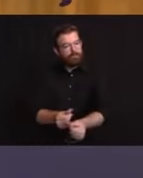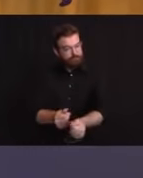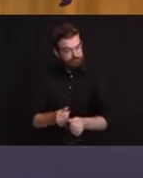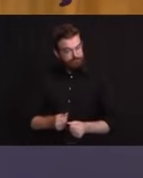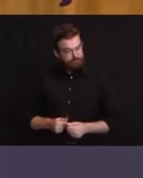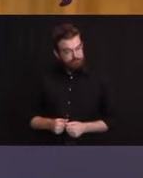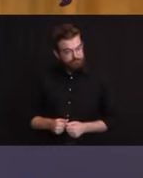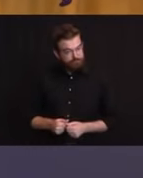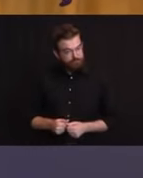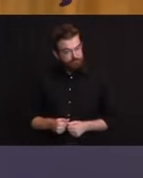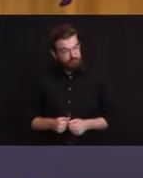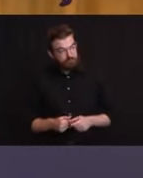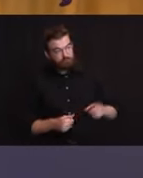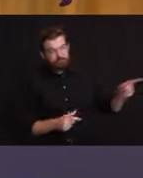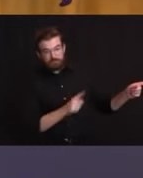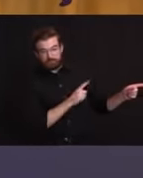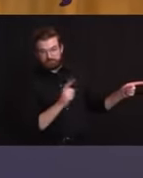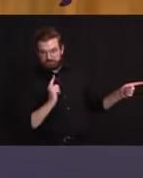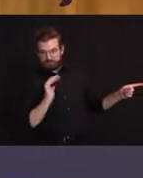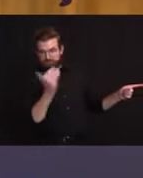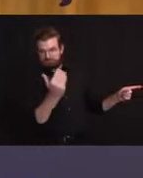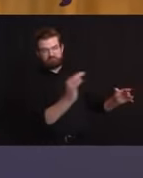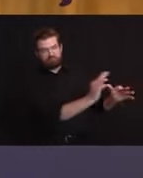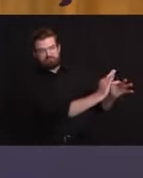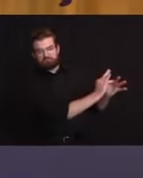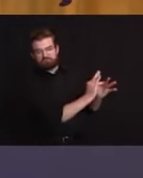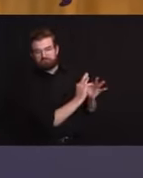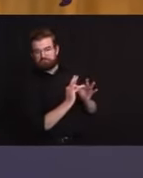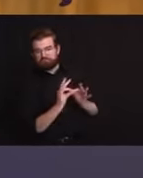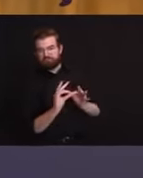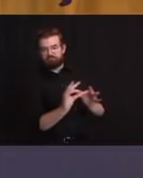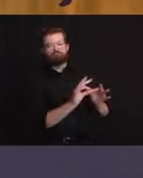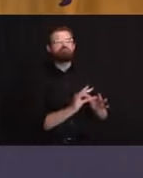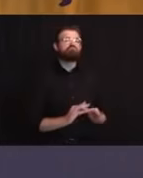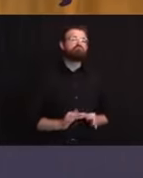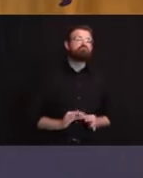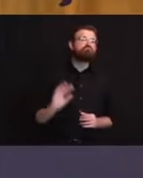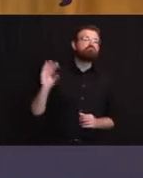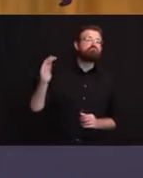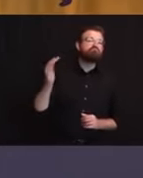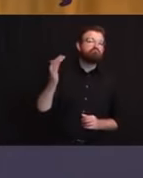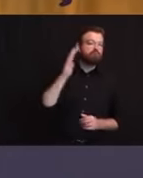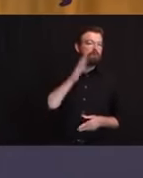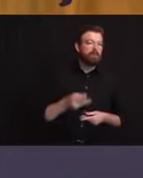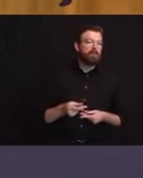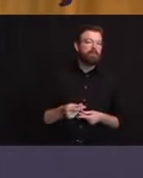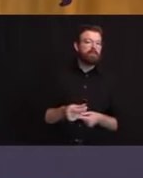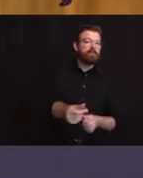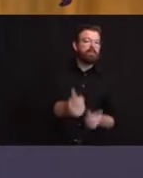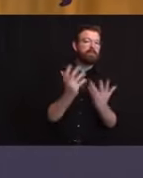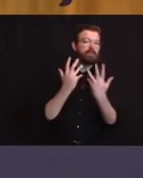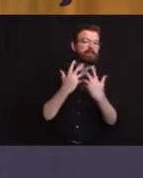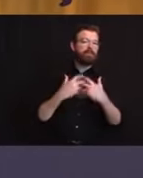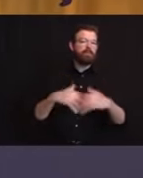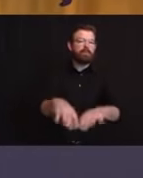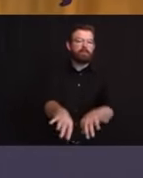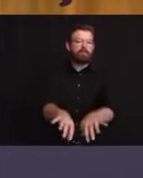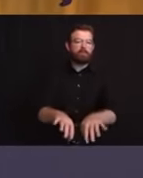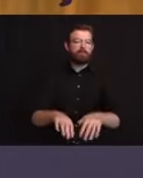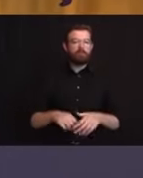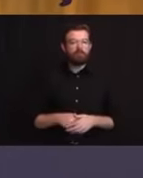with the legislature to get there, and that will include whatever revenues that ultimately are part of the budget. Thank